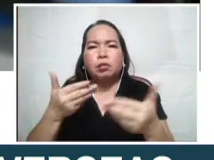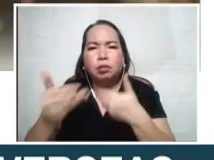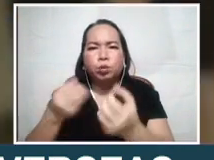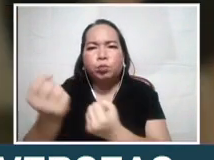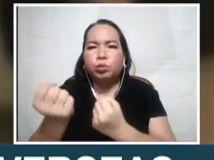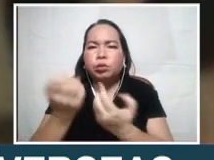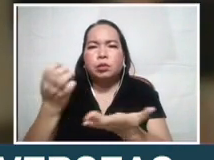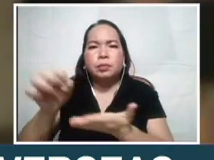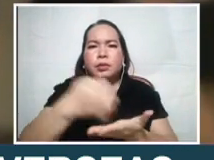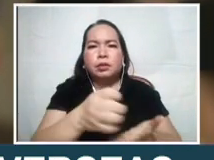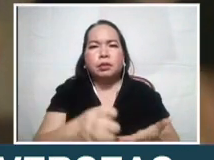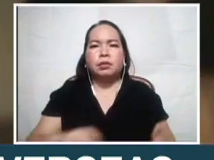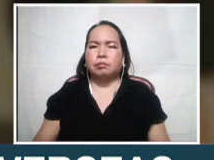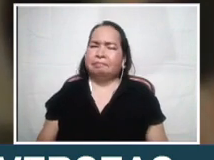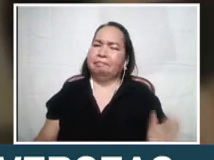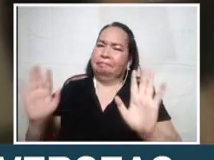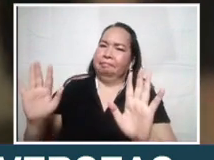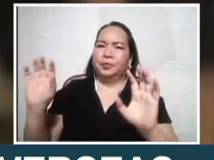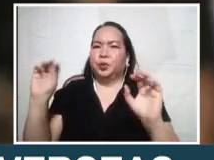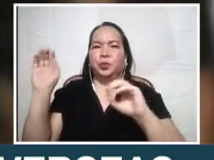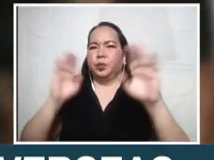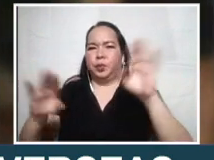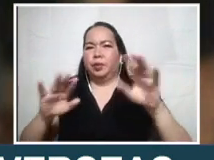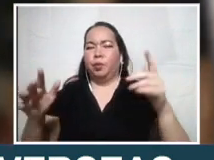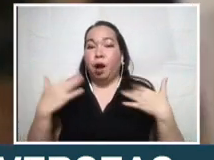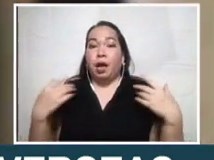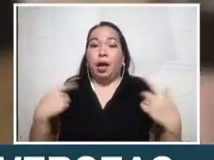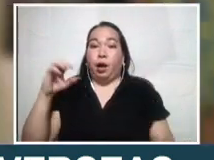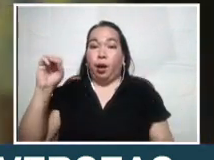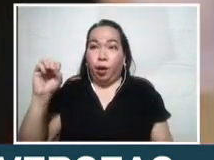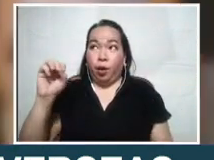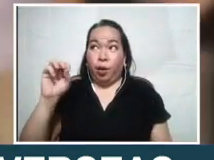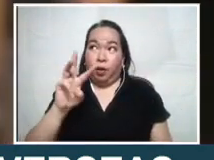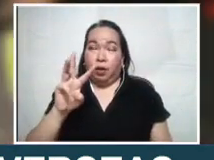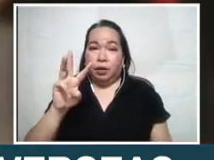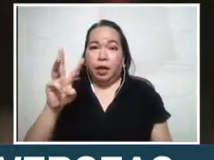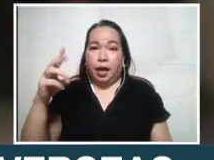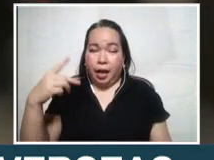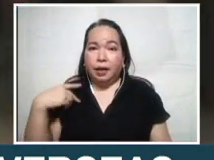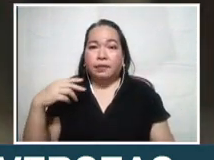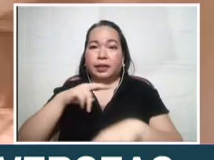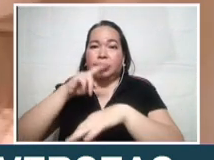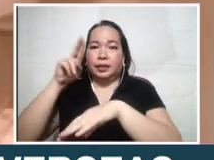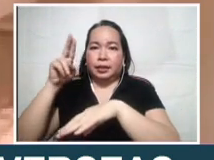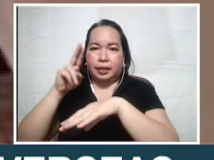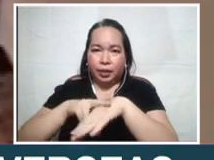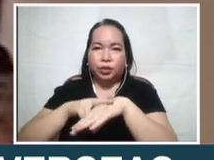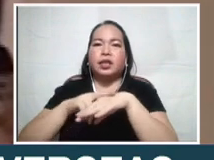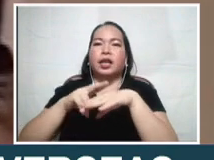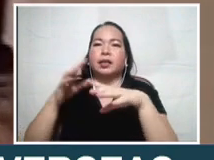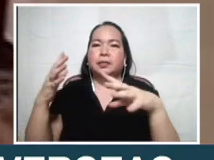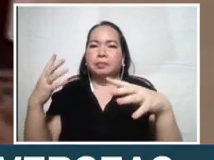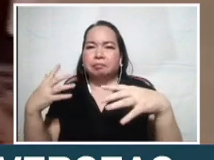We got no problem because the OWA has a national reintegration program for our OFWs. So they